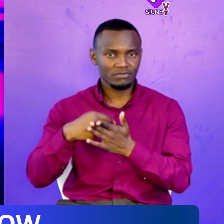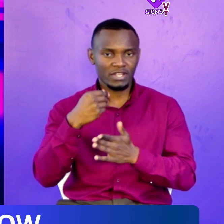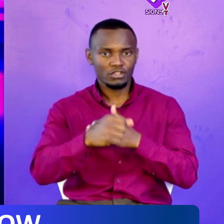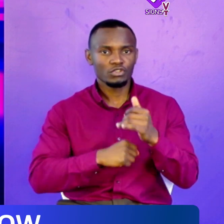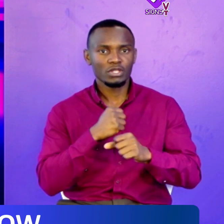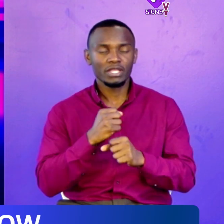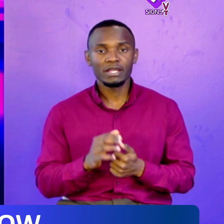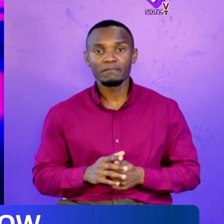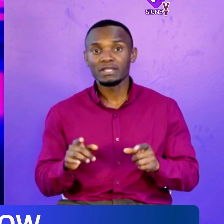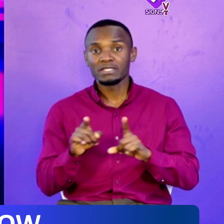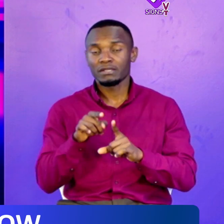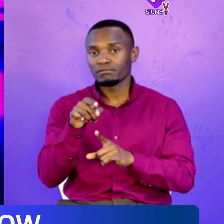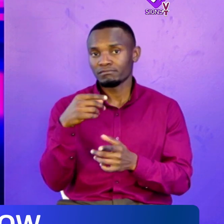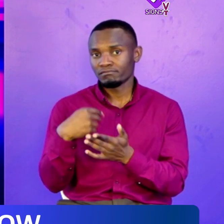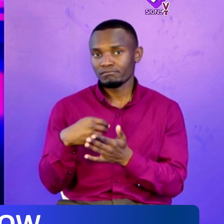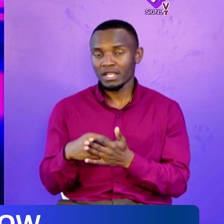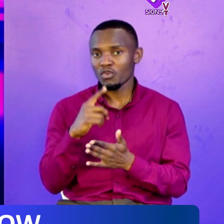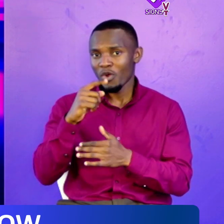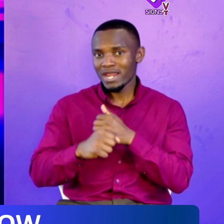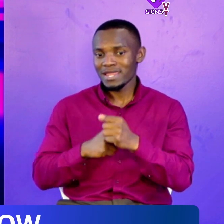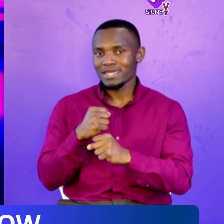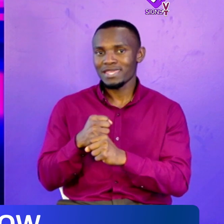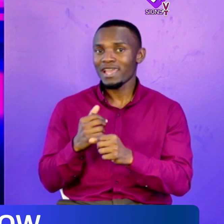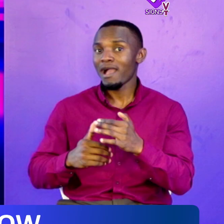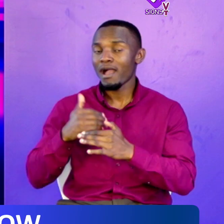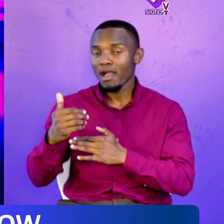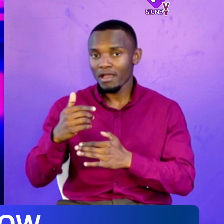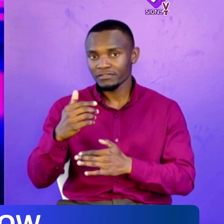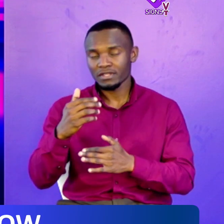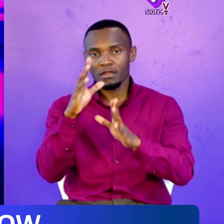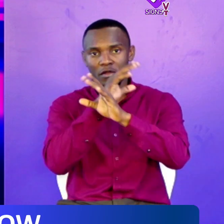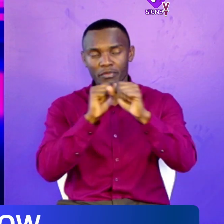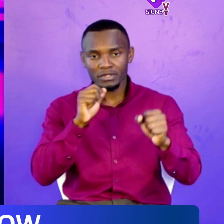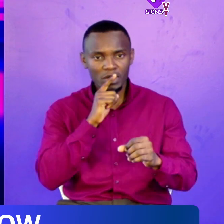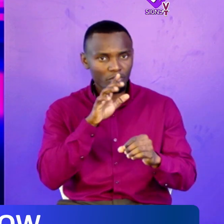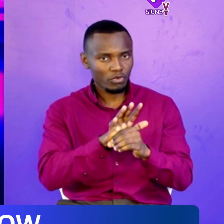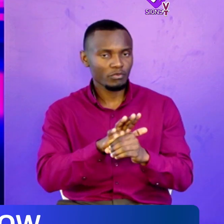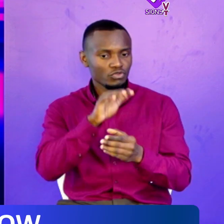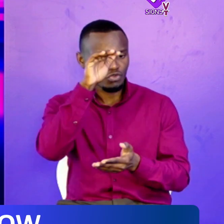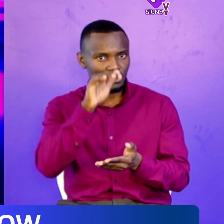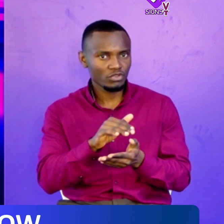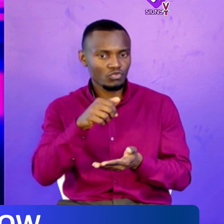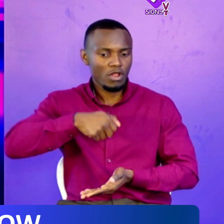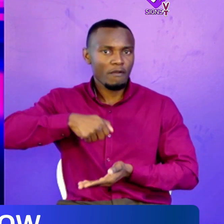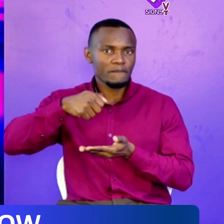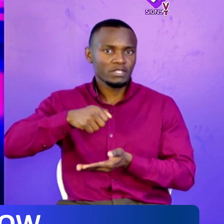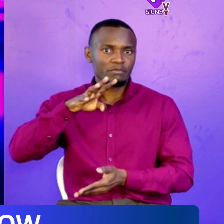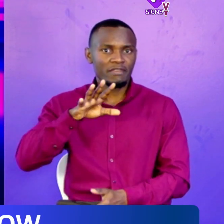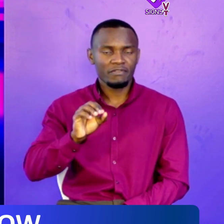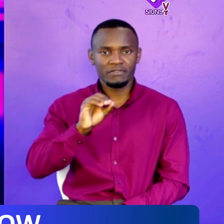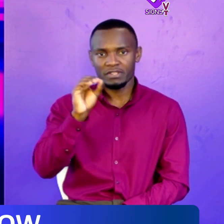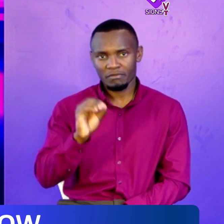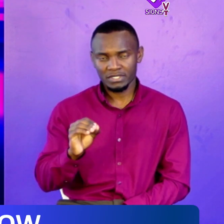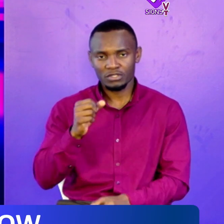expenses now come barely a year after the president promised to reduce the budget by 50% in an effort to